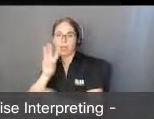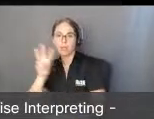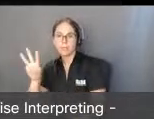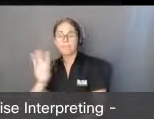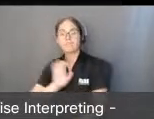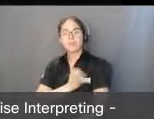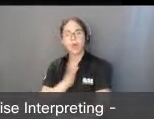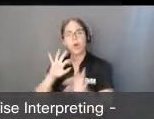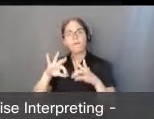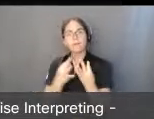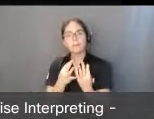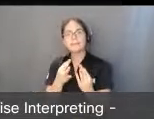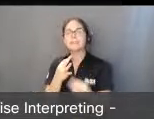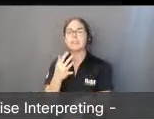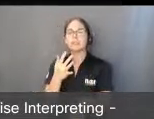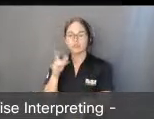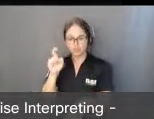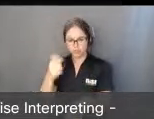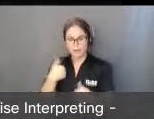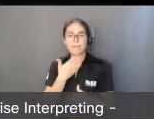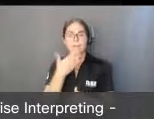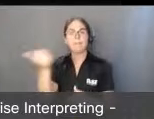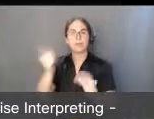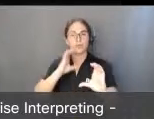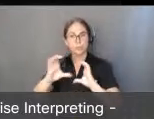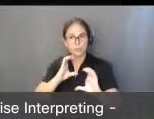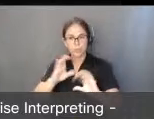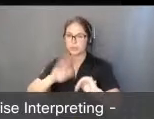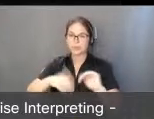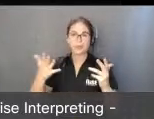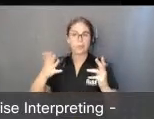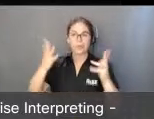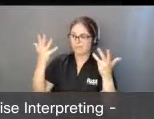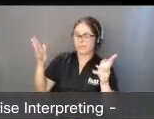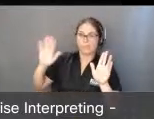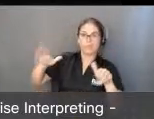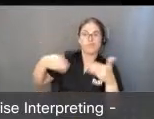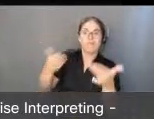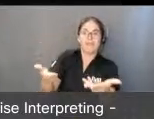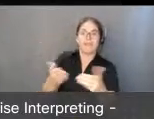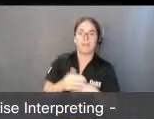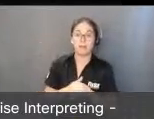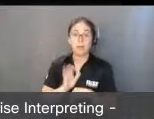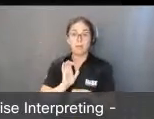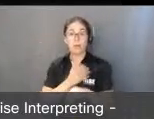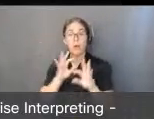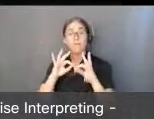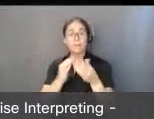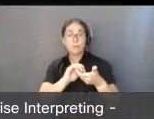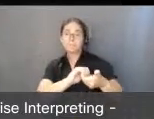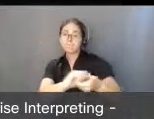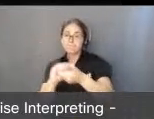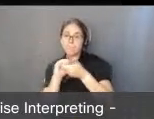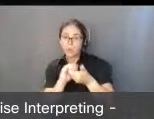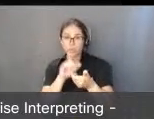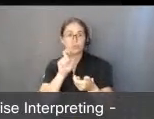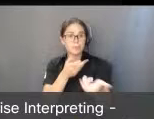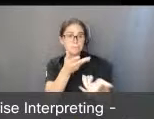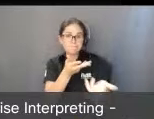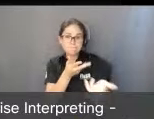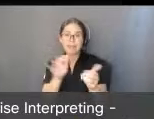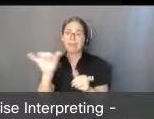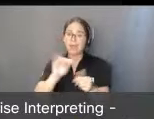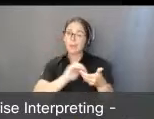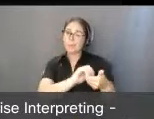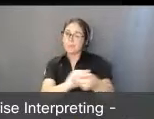far better communication than what was been than what has been provided. Our families are our partners, and we should be treating them as such.